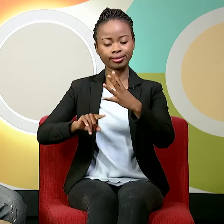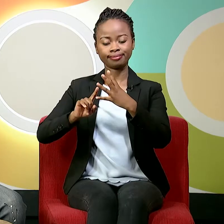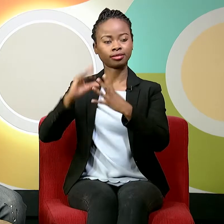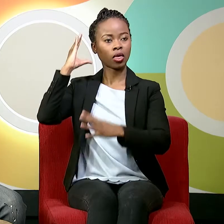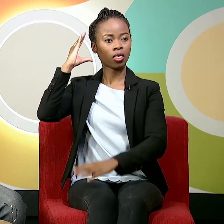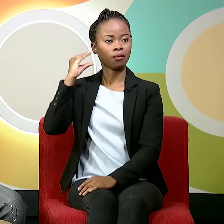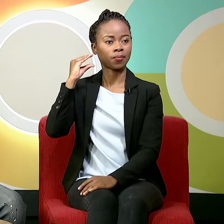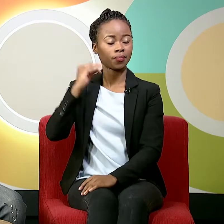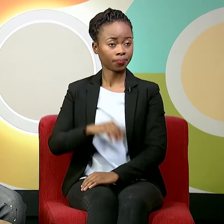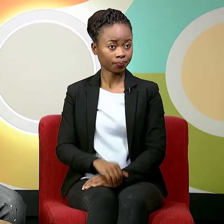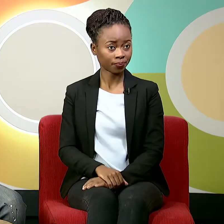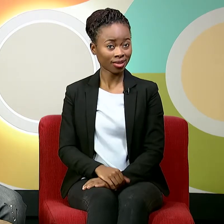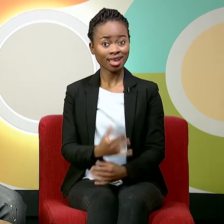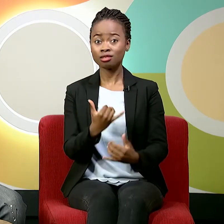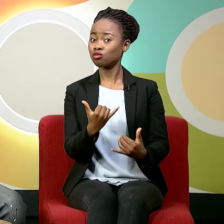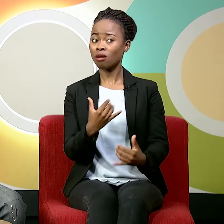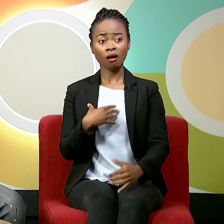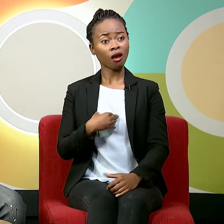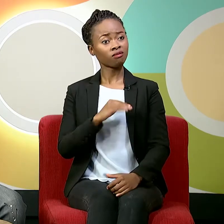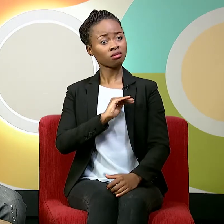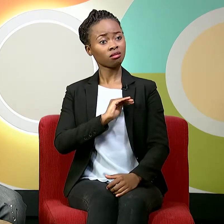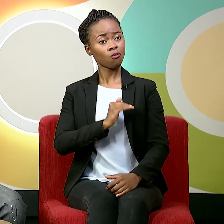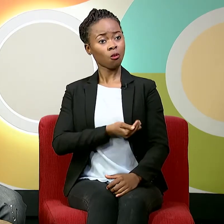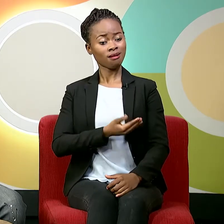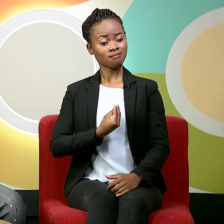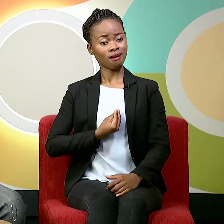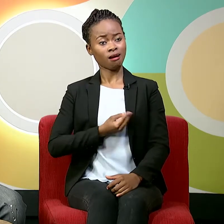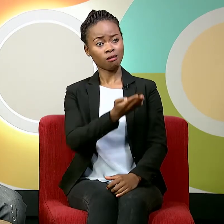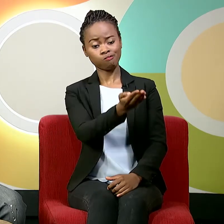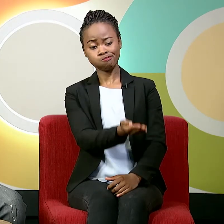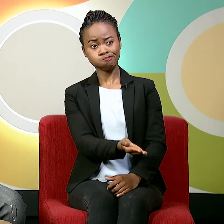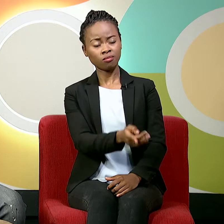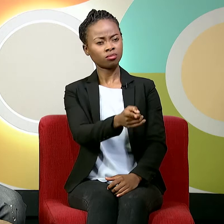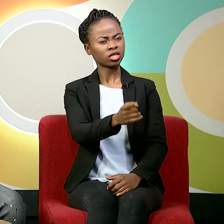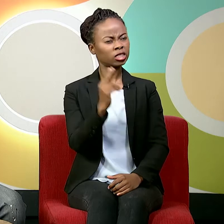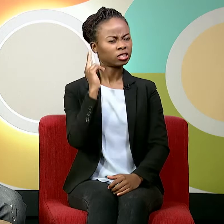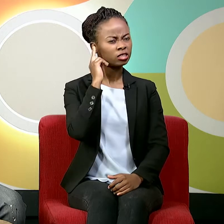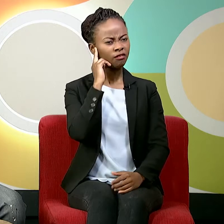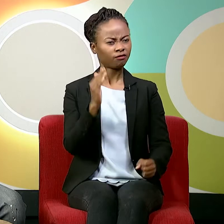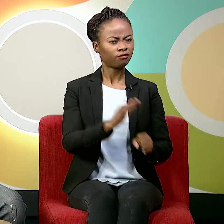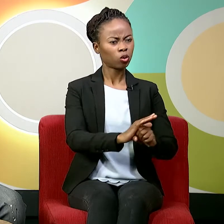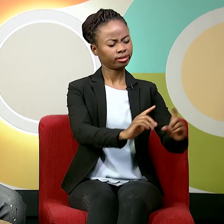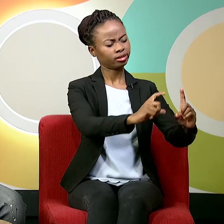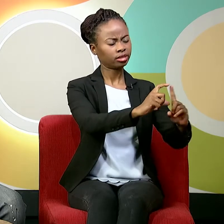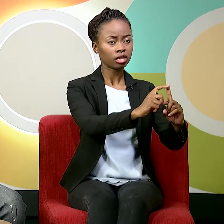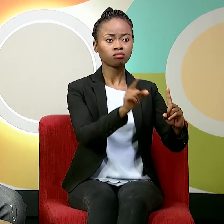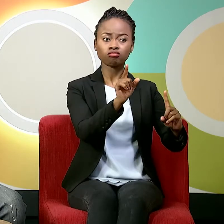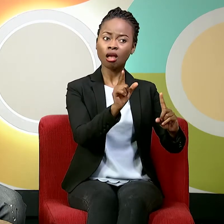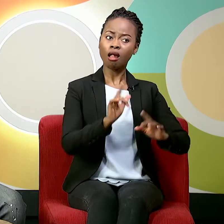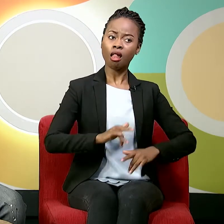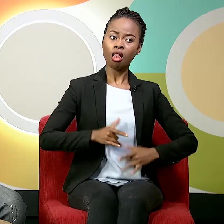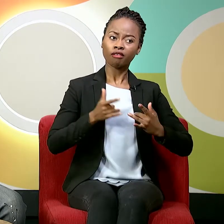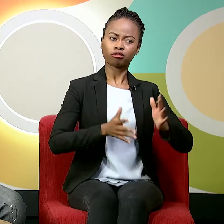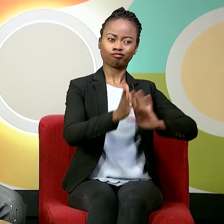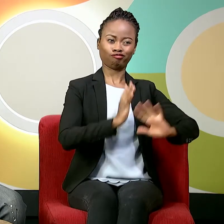community. We have a young lady with us today who identifies as a capital case D and is here to share her life and experiences